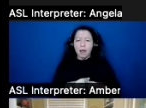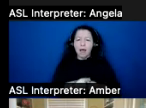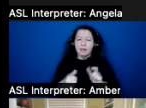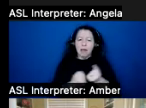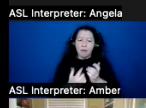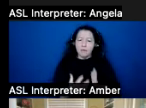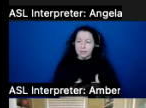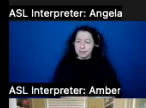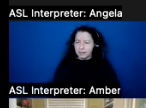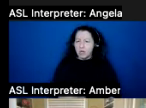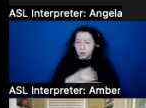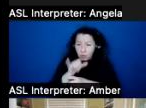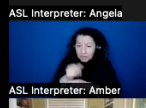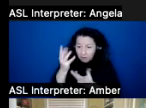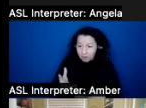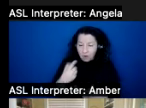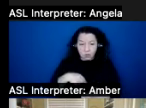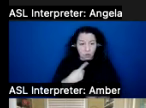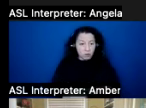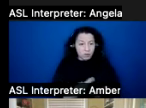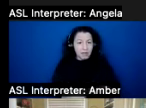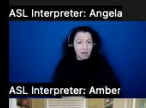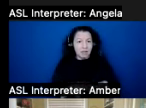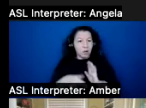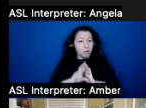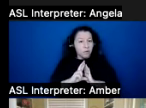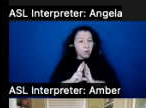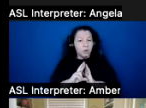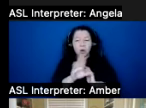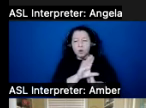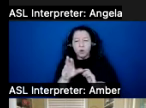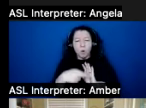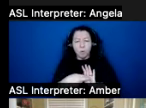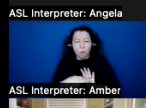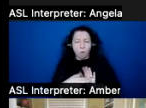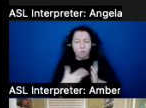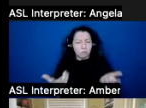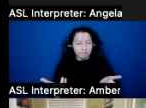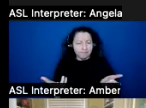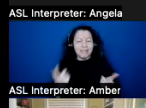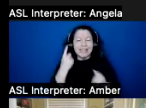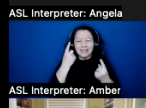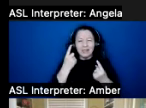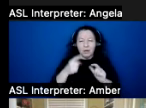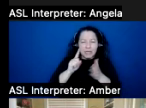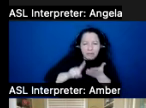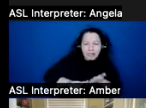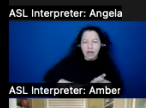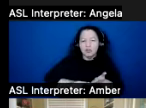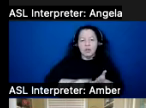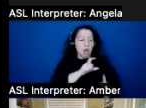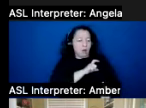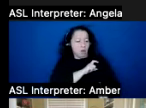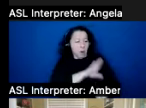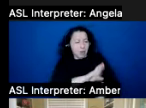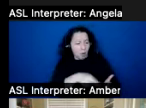and using that information that we've gone through. What is your role? Think about the investigation and the role of law enforcement too. So law